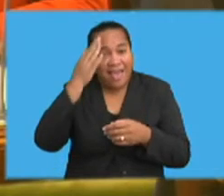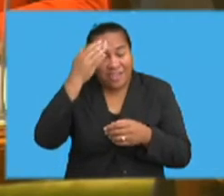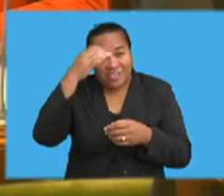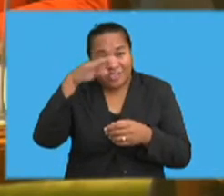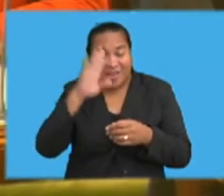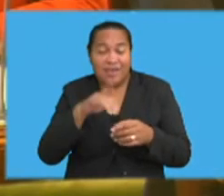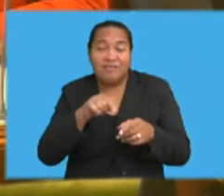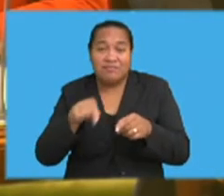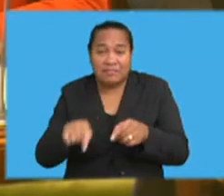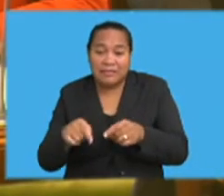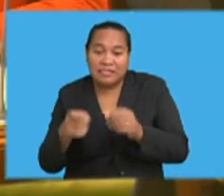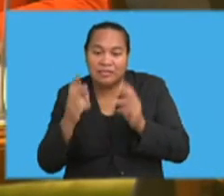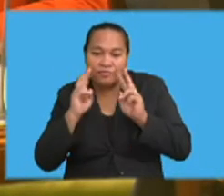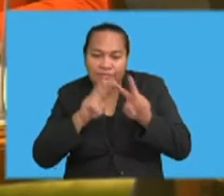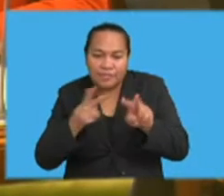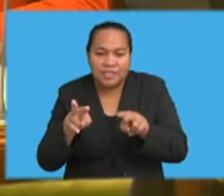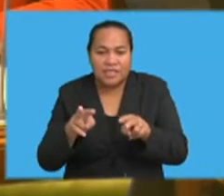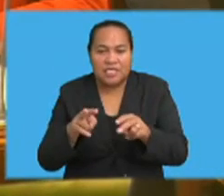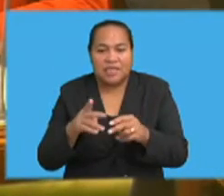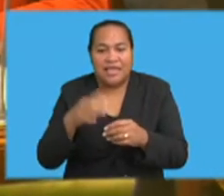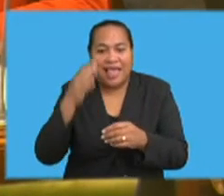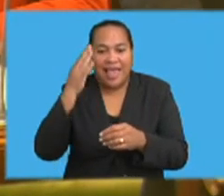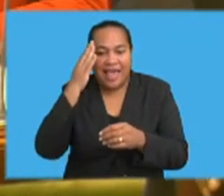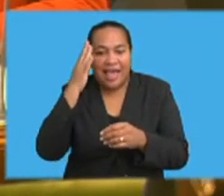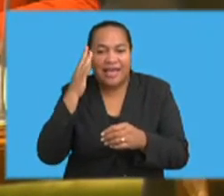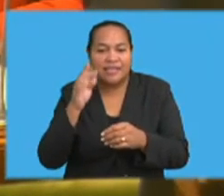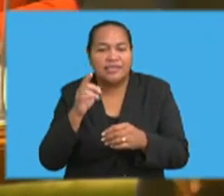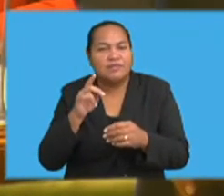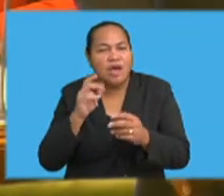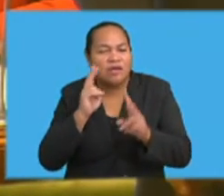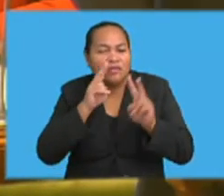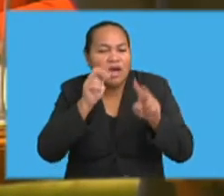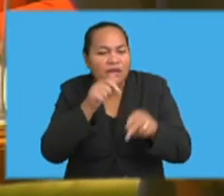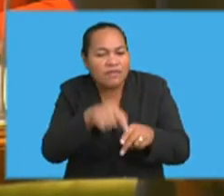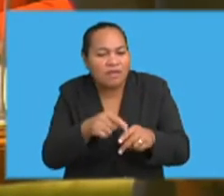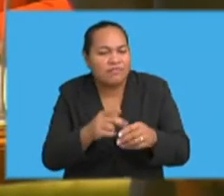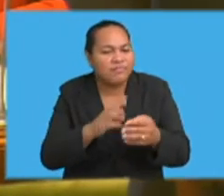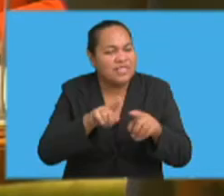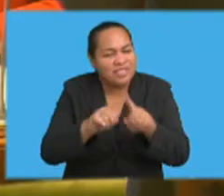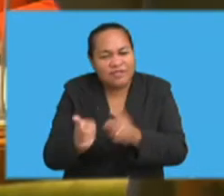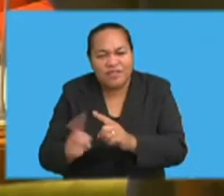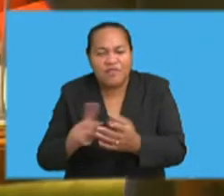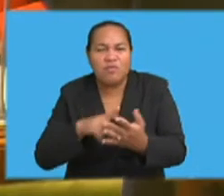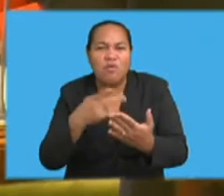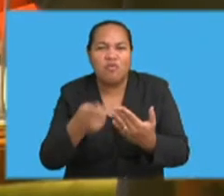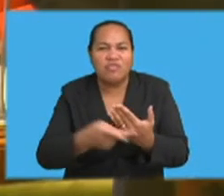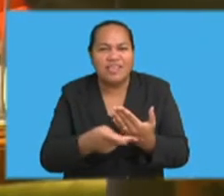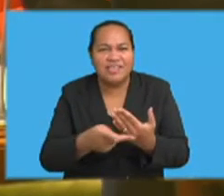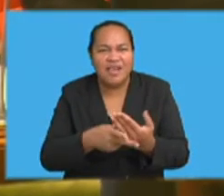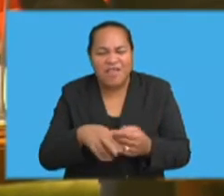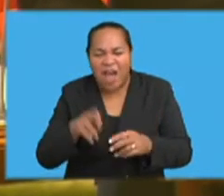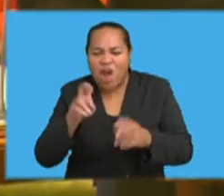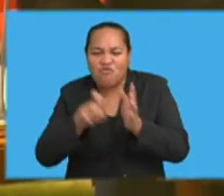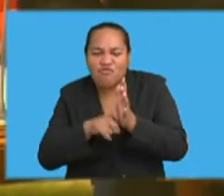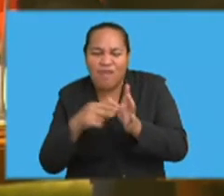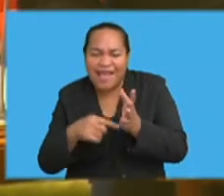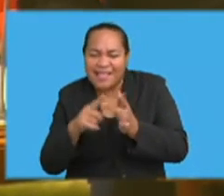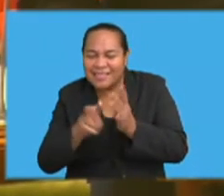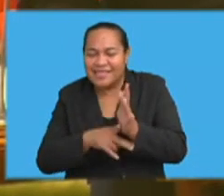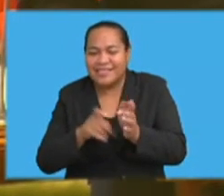also undertakes all land acquisition projects for all public purposes, carries out rating valuation for